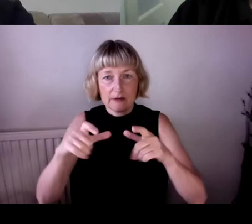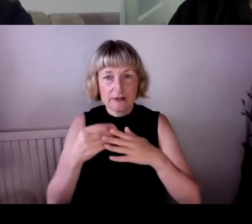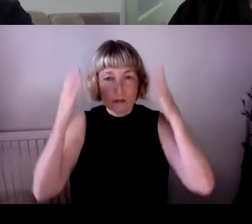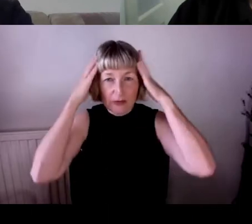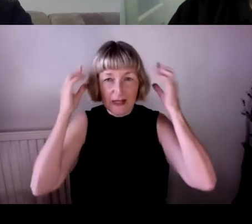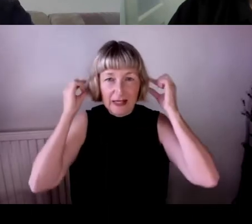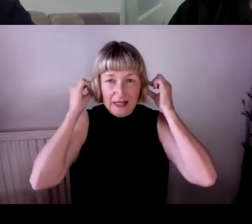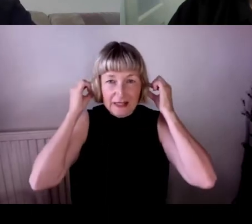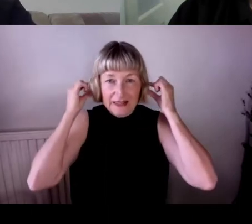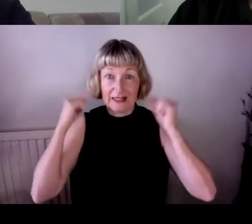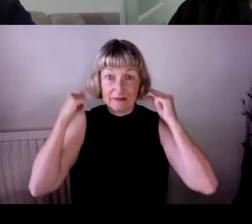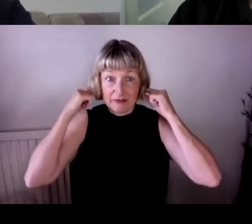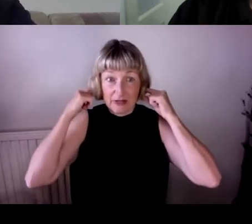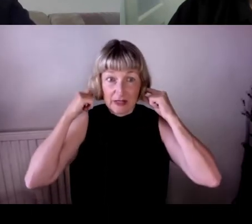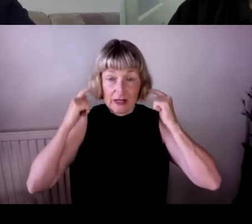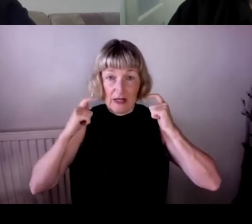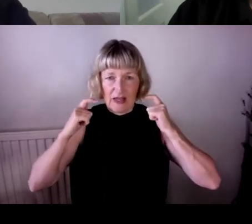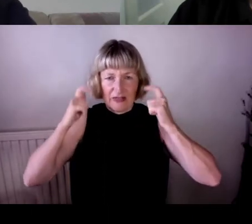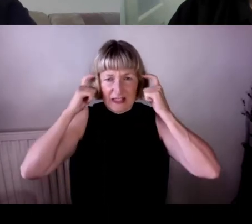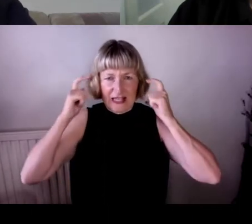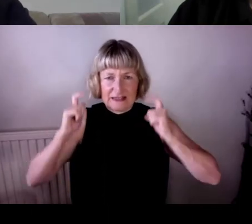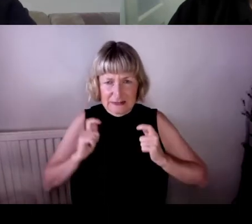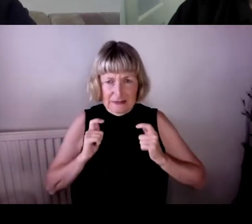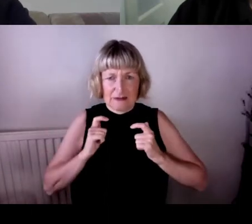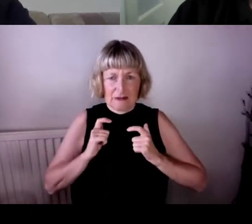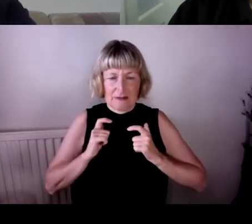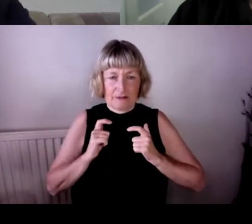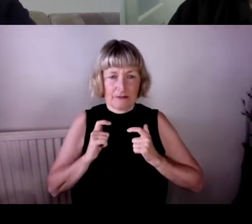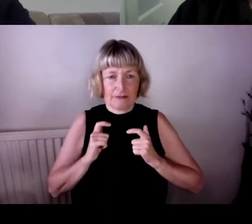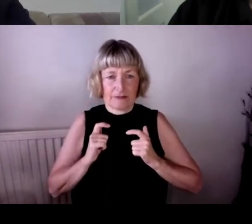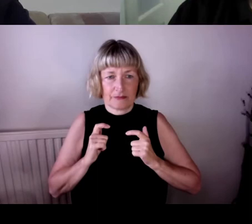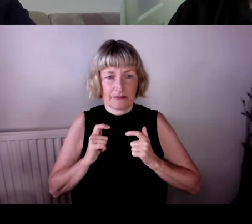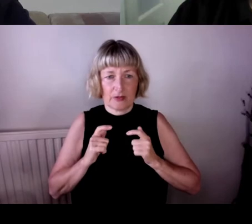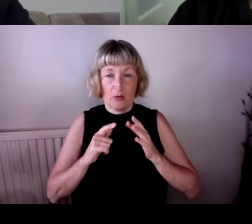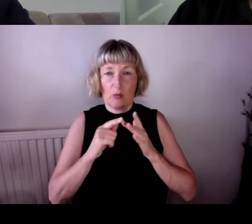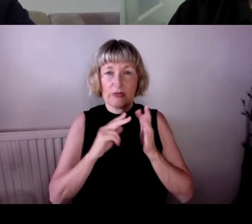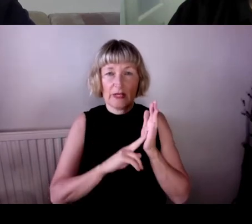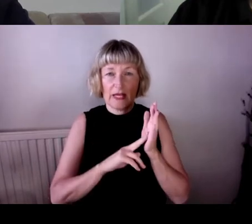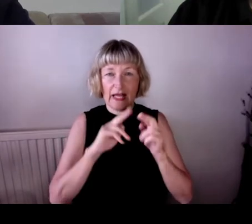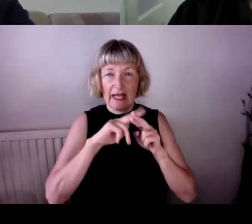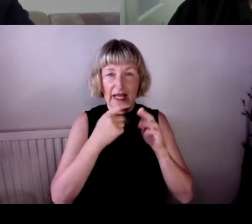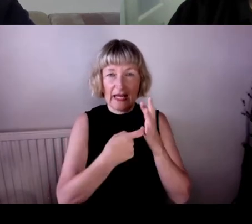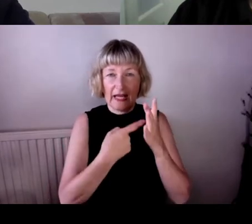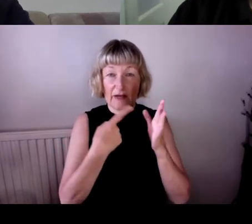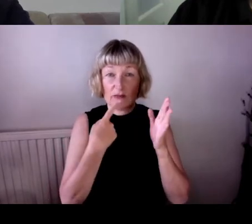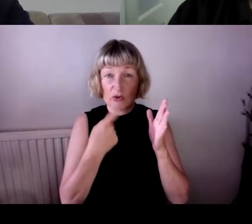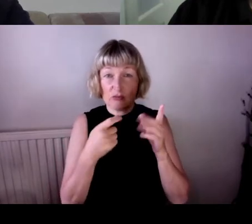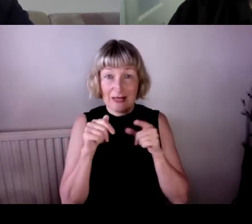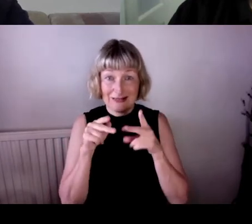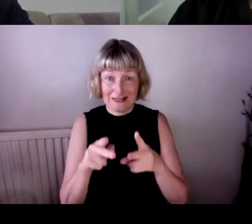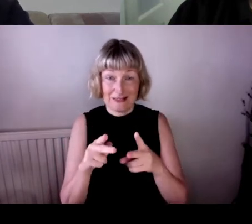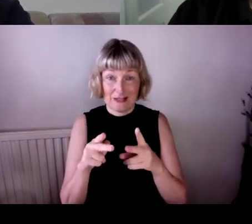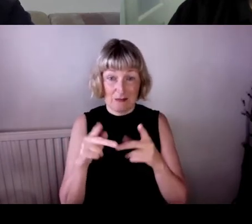your chest. And if you've got an infrared system and anybody walks in front of you or